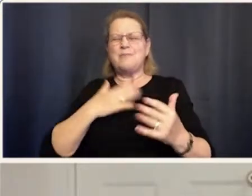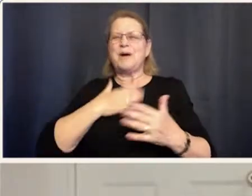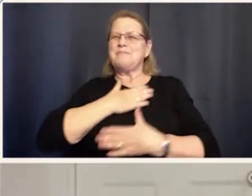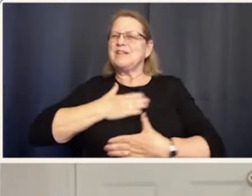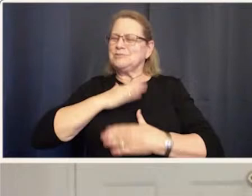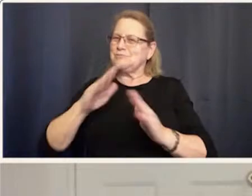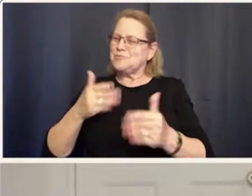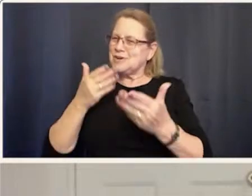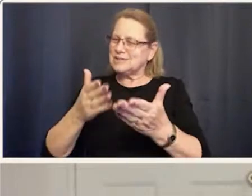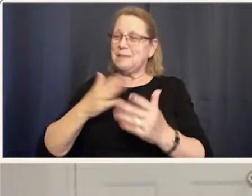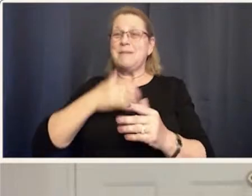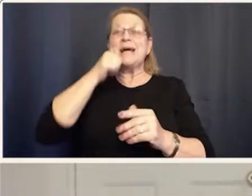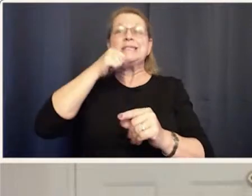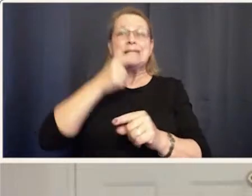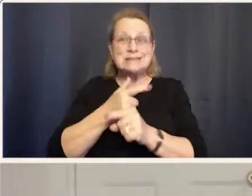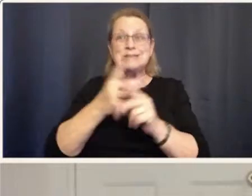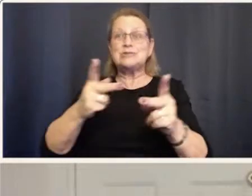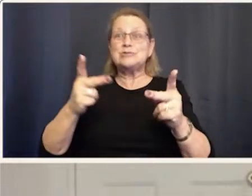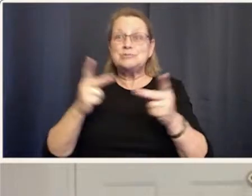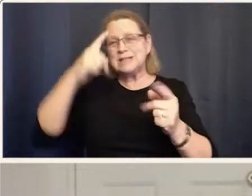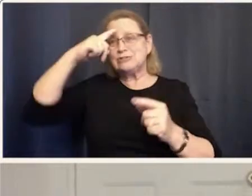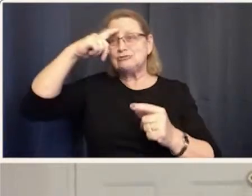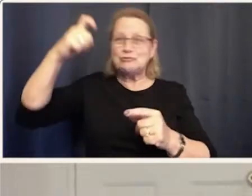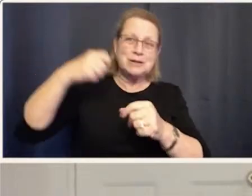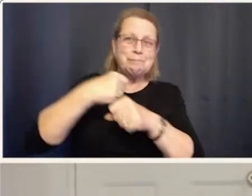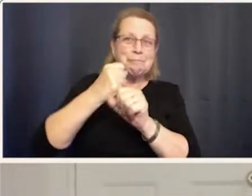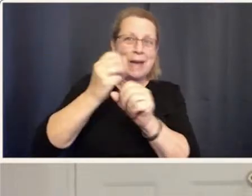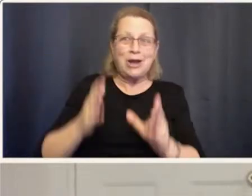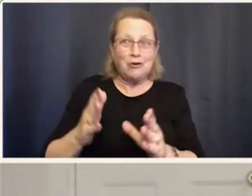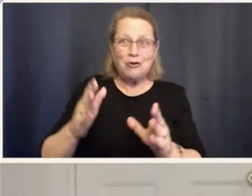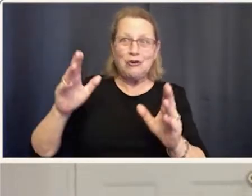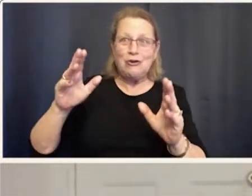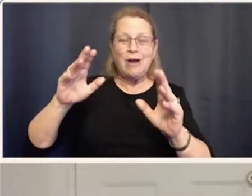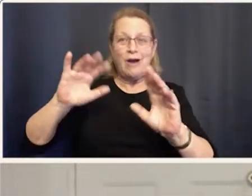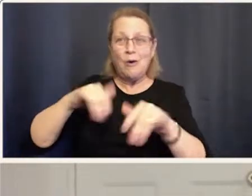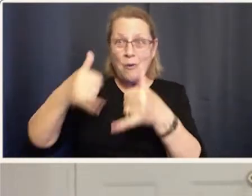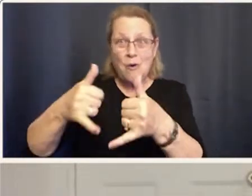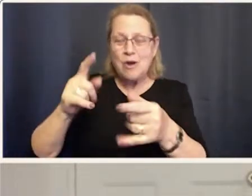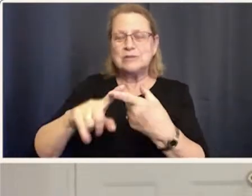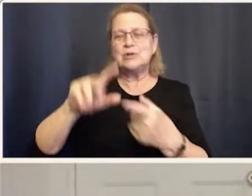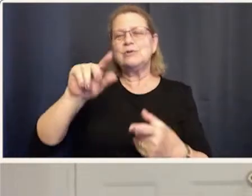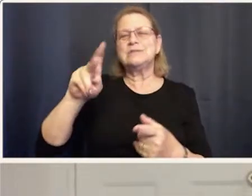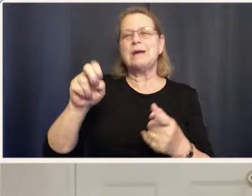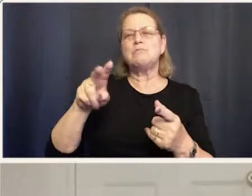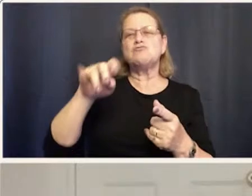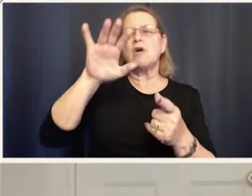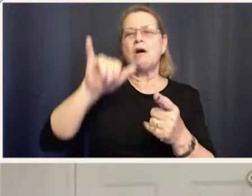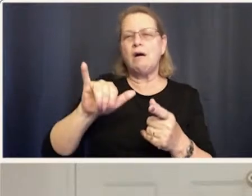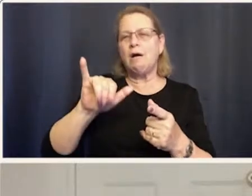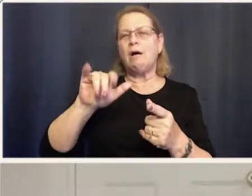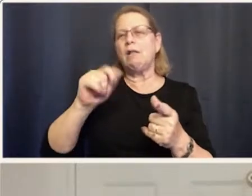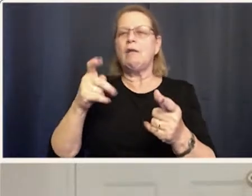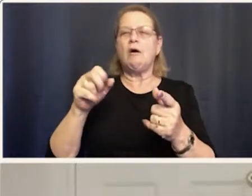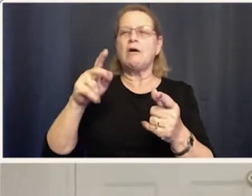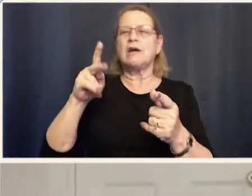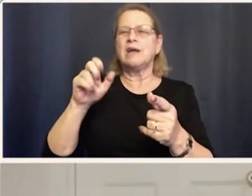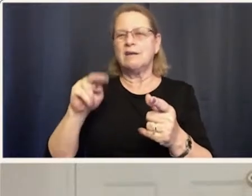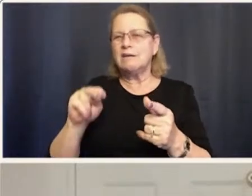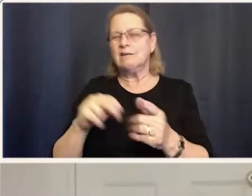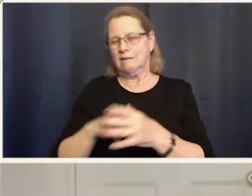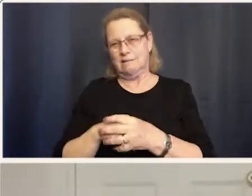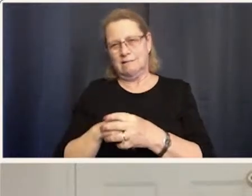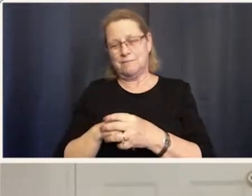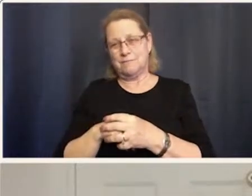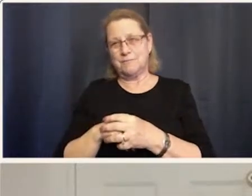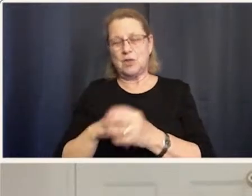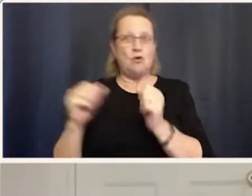pleasure to present the My Sister's Place Dream Maker Award to Deborah Slaner Larkin.